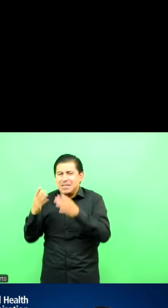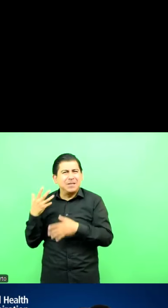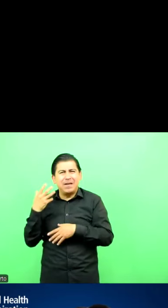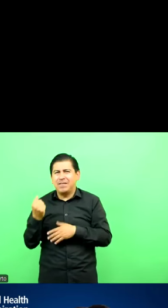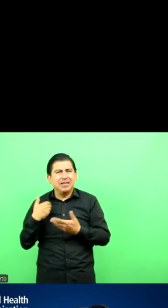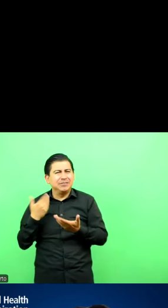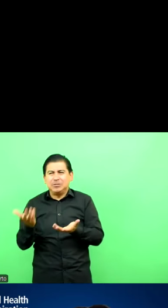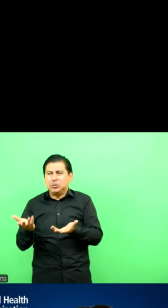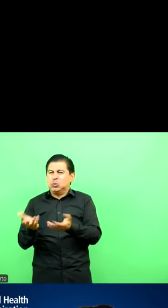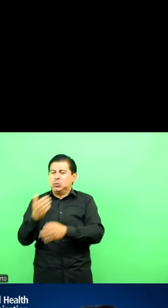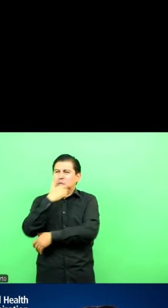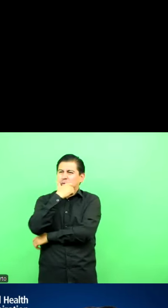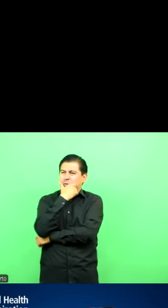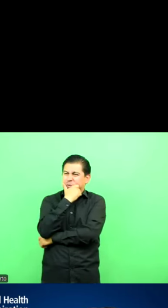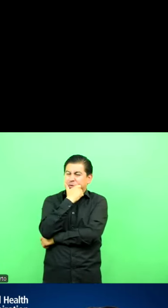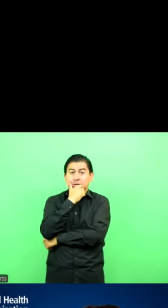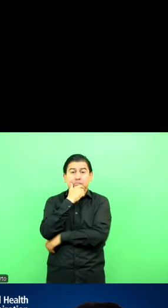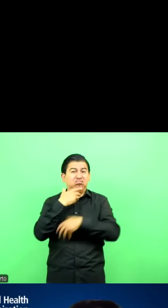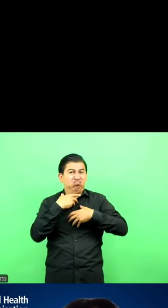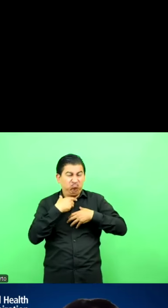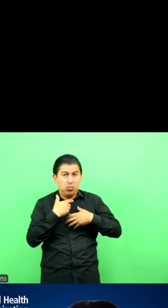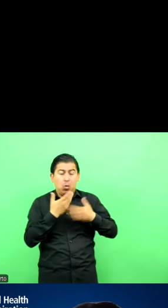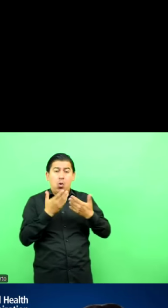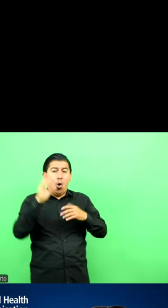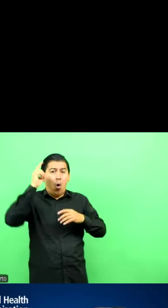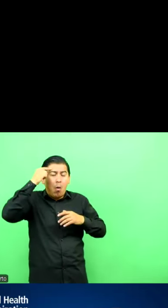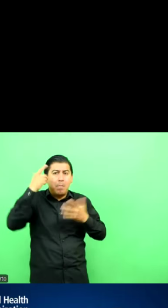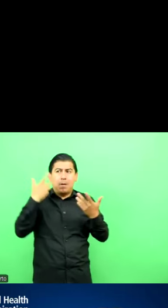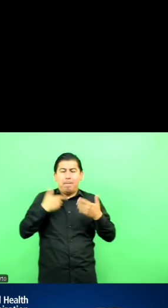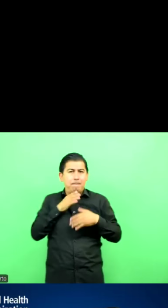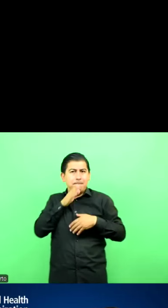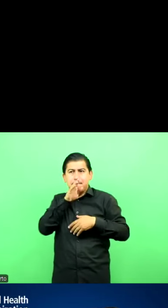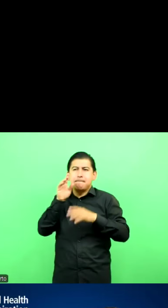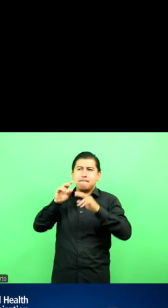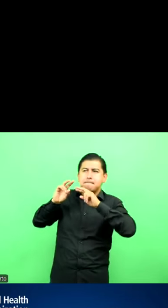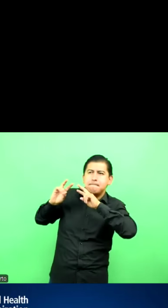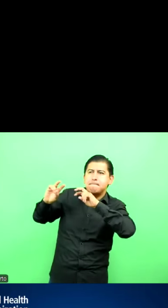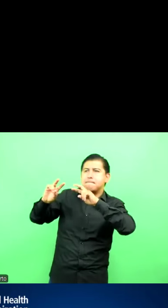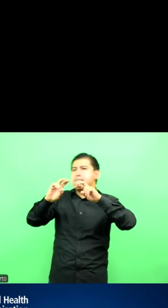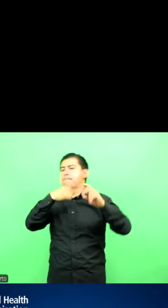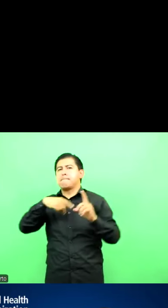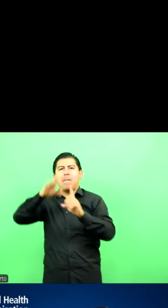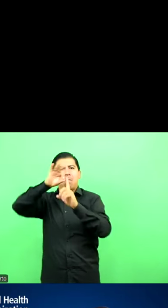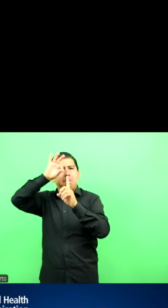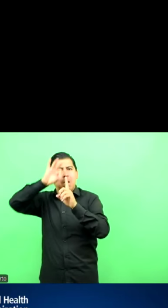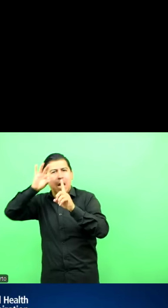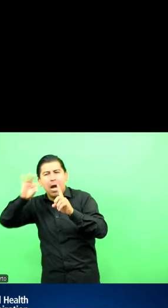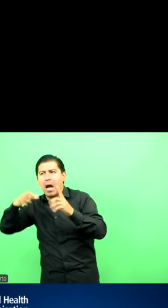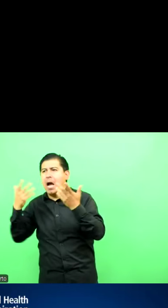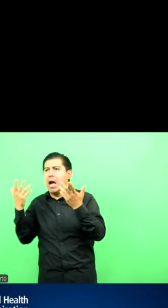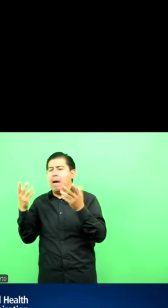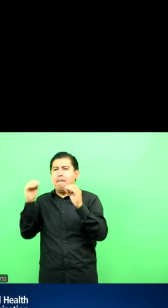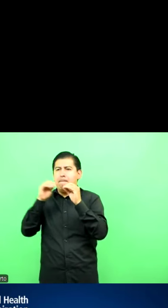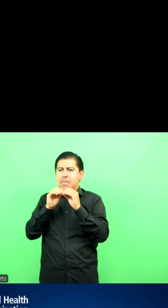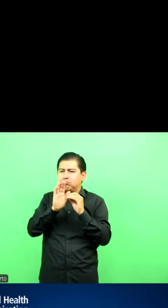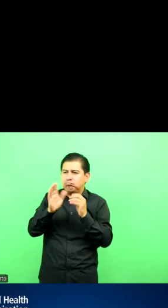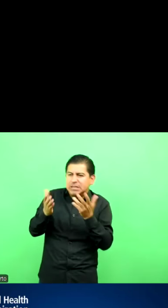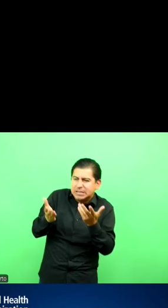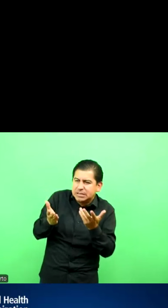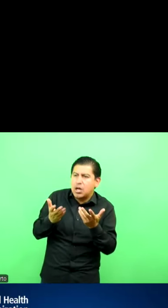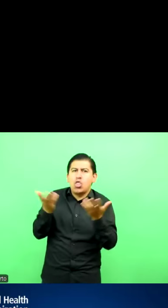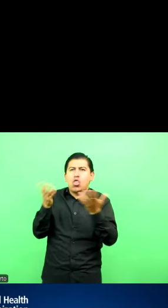capacity development, early warning, then social protection, monitoring, evaluation, moving into response. And all this together